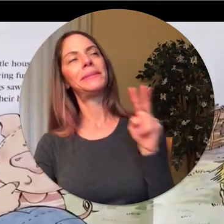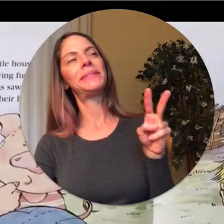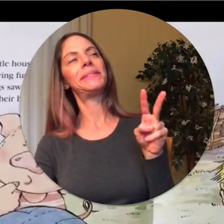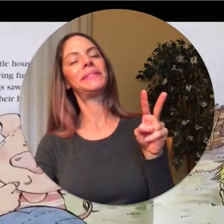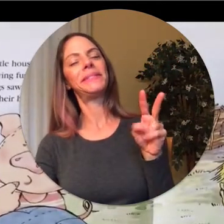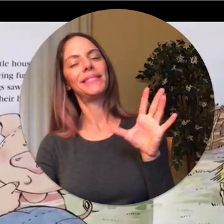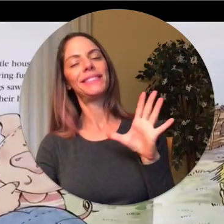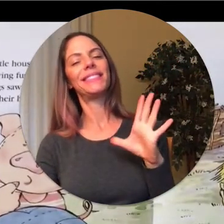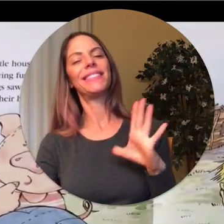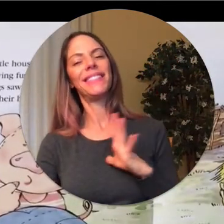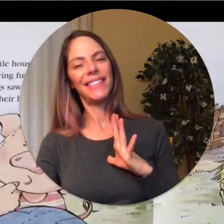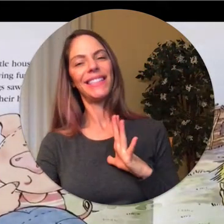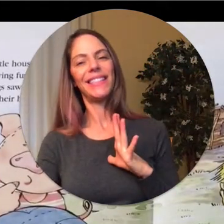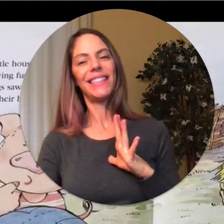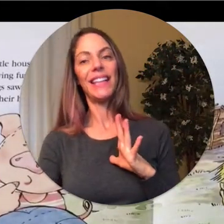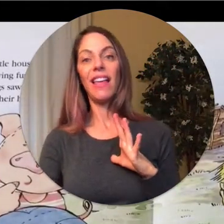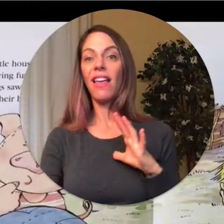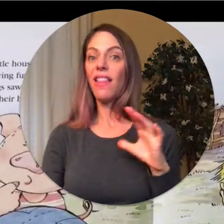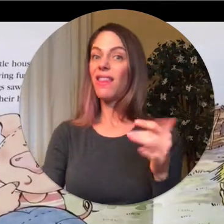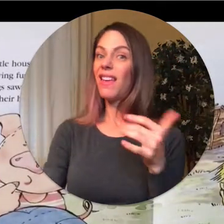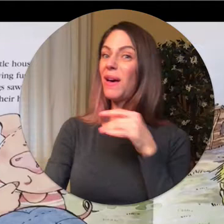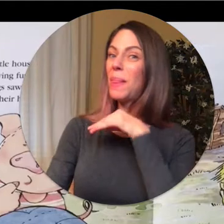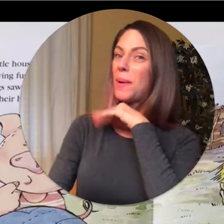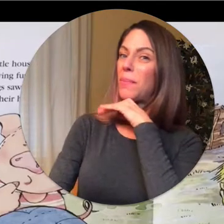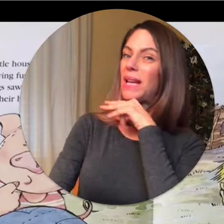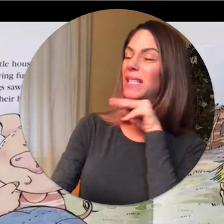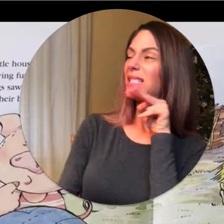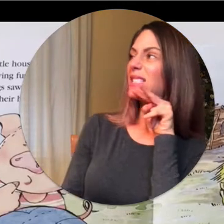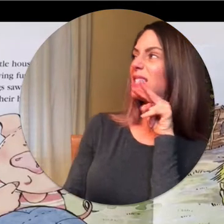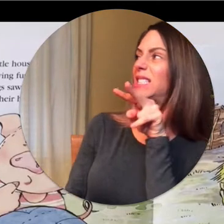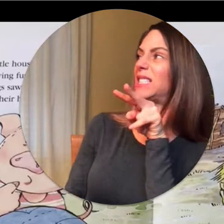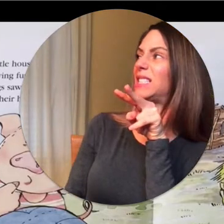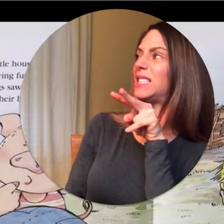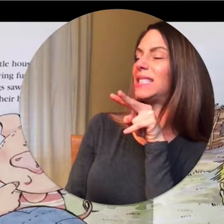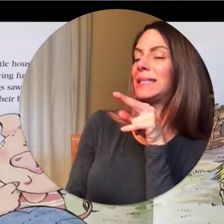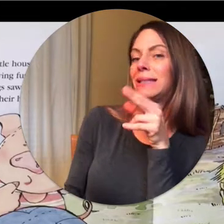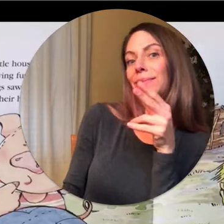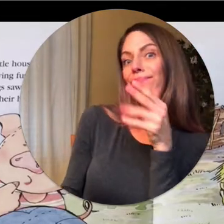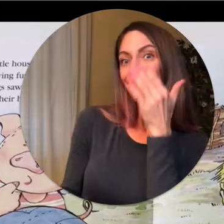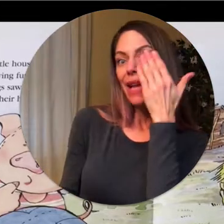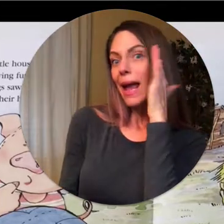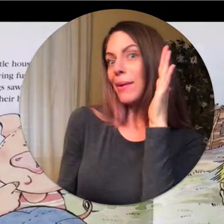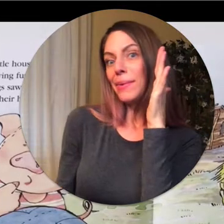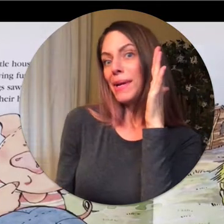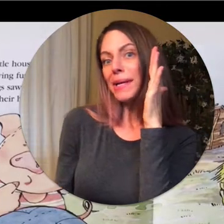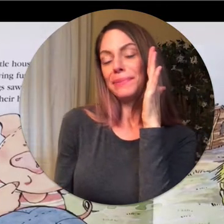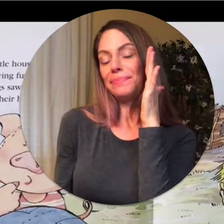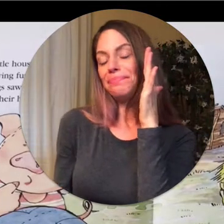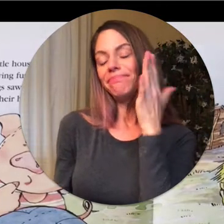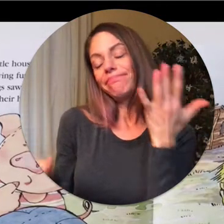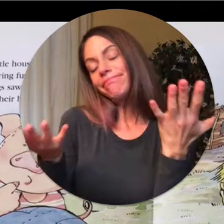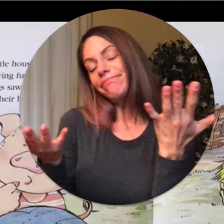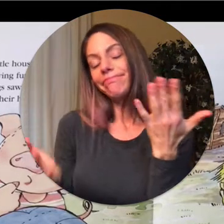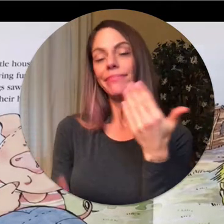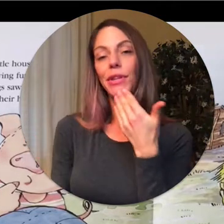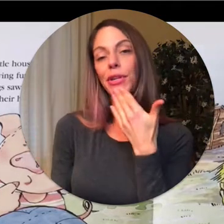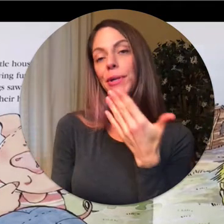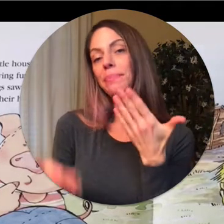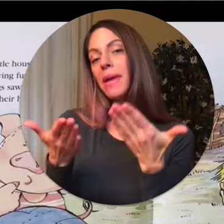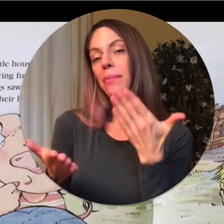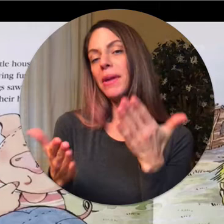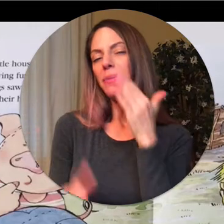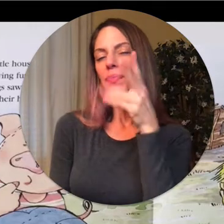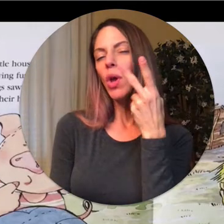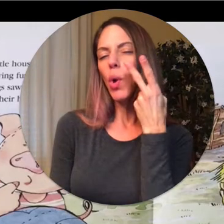After each pig had built his own little house, they had time to play. One day, they were out having fun, and they